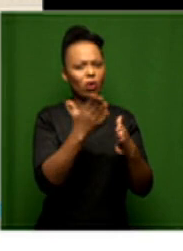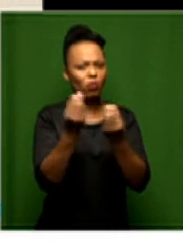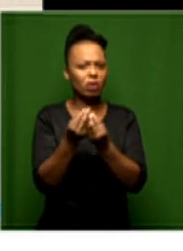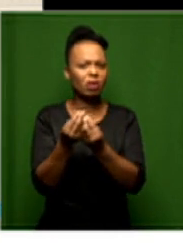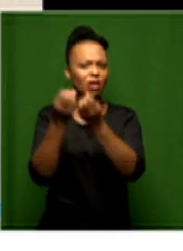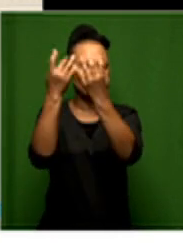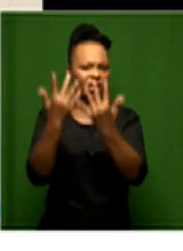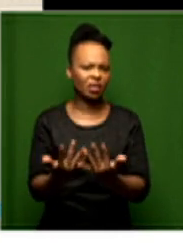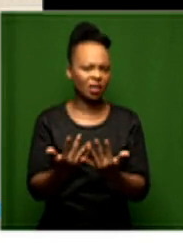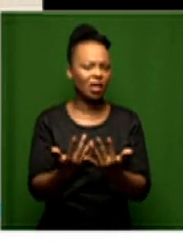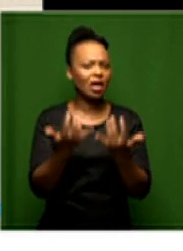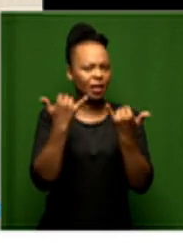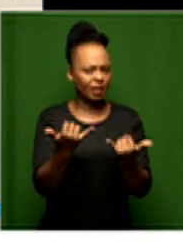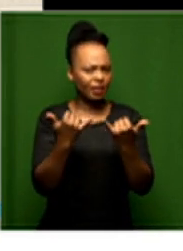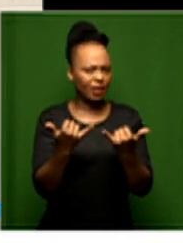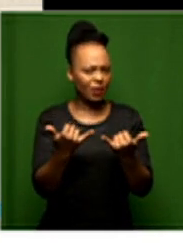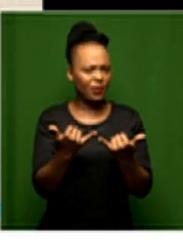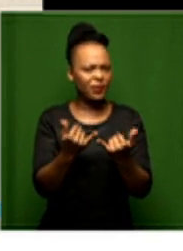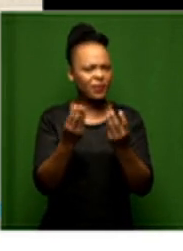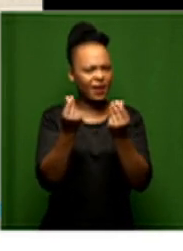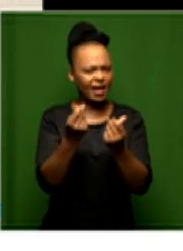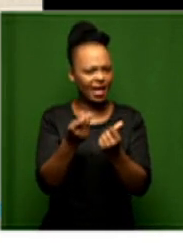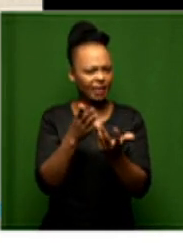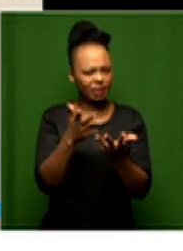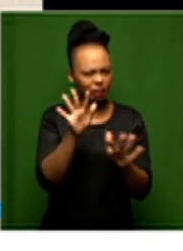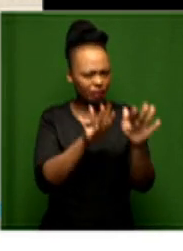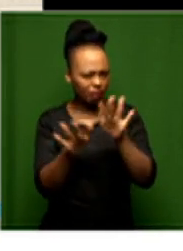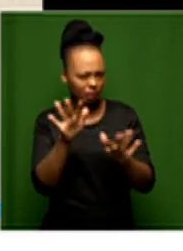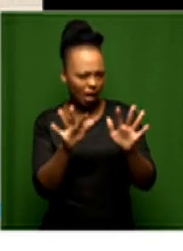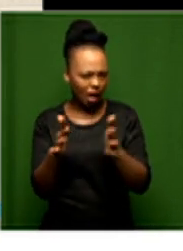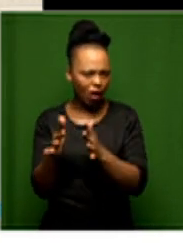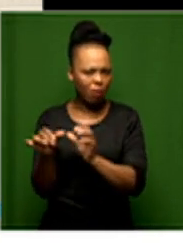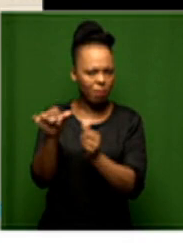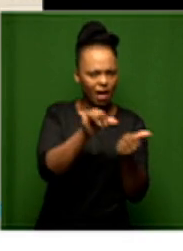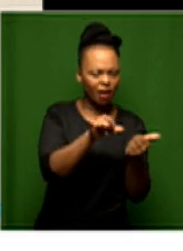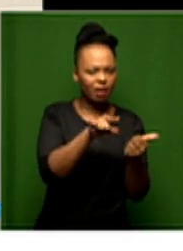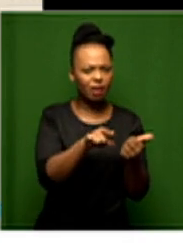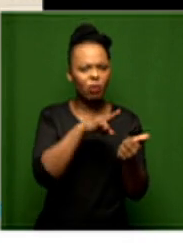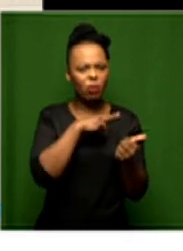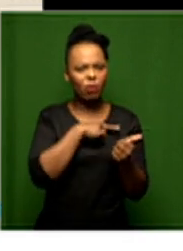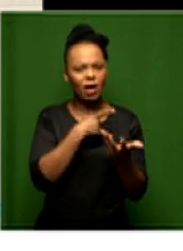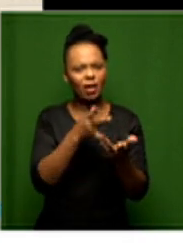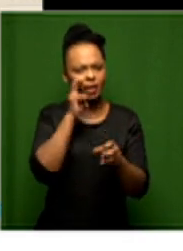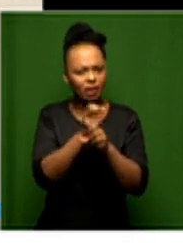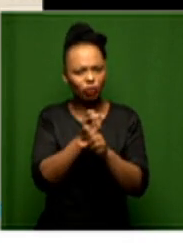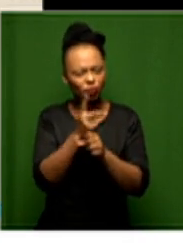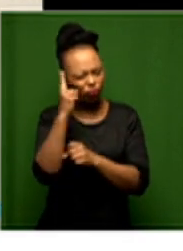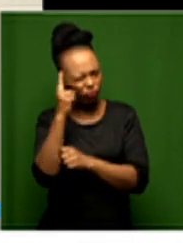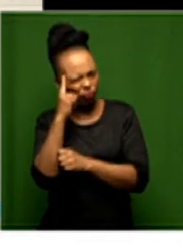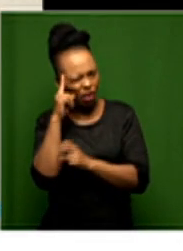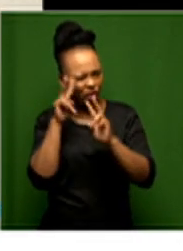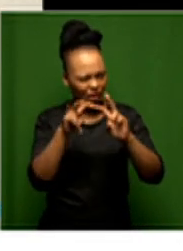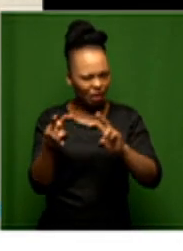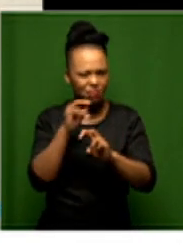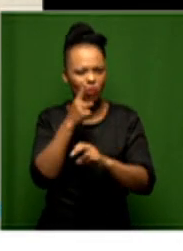well, that we're able to plow some finances and funds back into the industry by way of this recapitalisation program. We're looking at figures